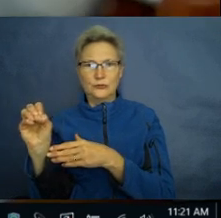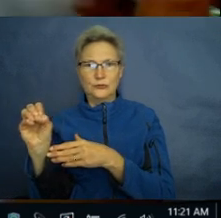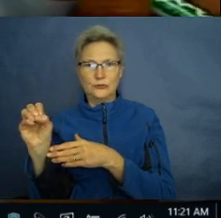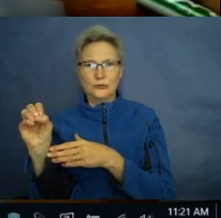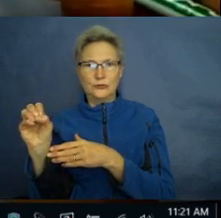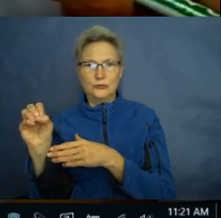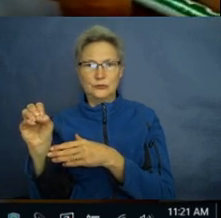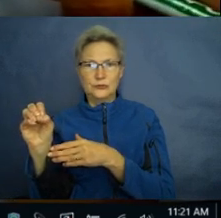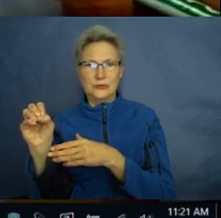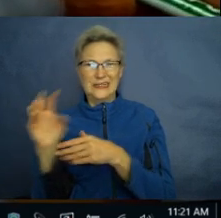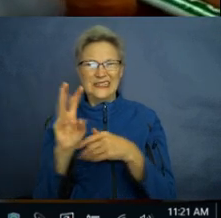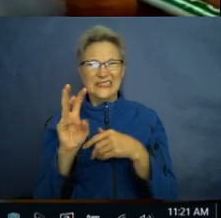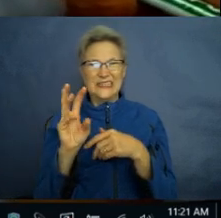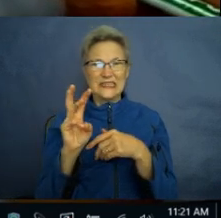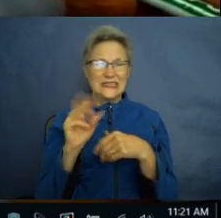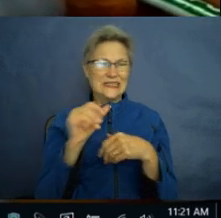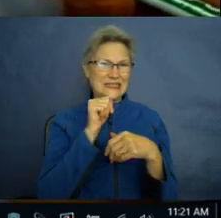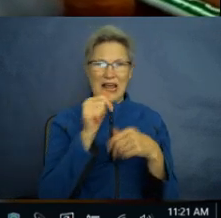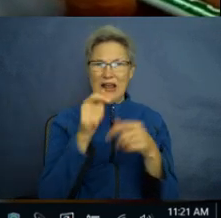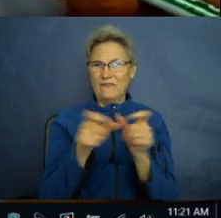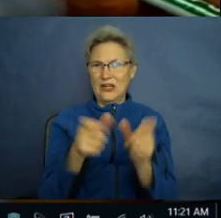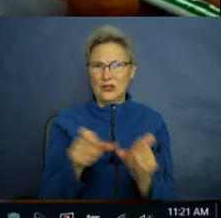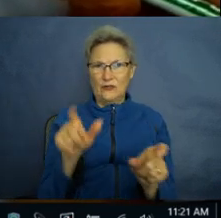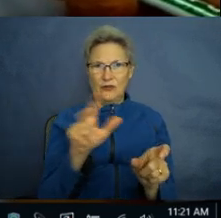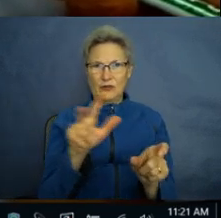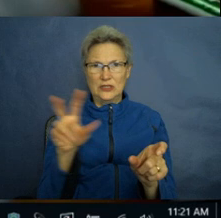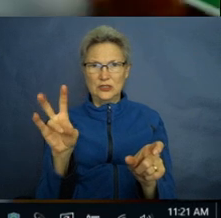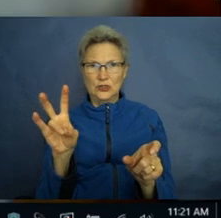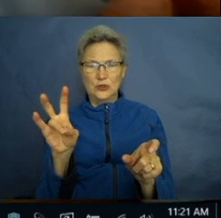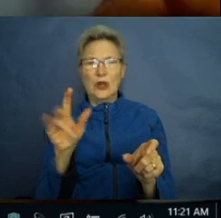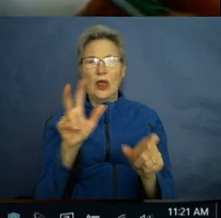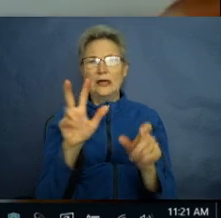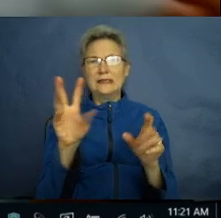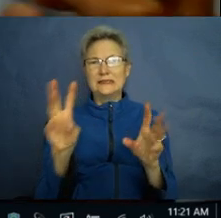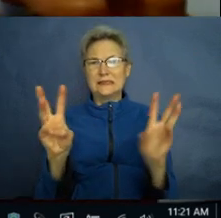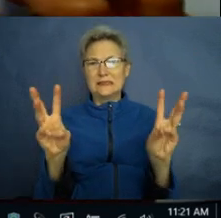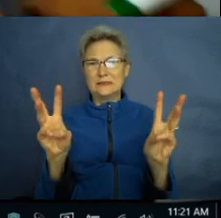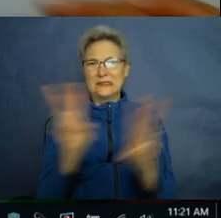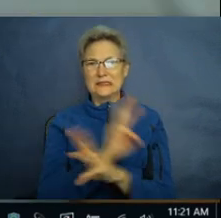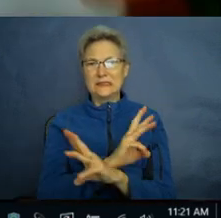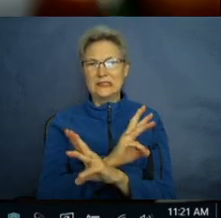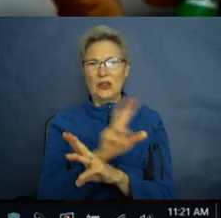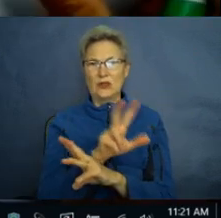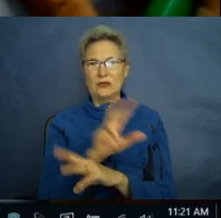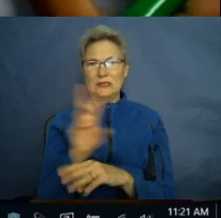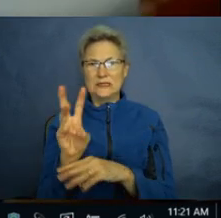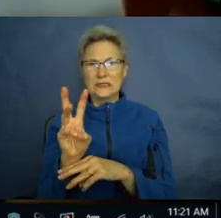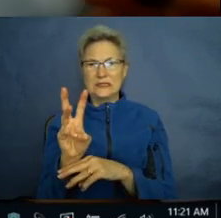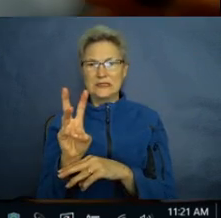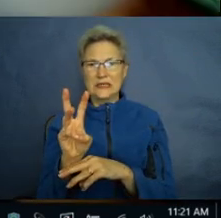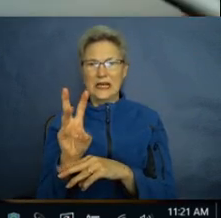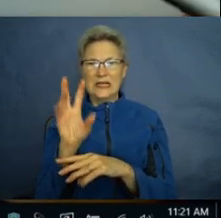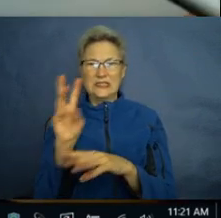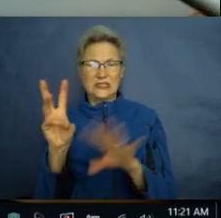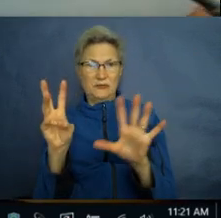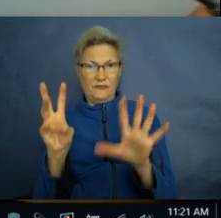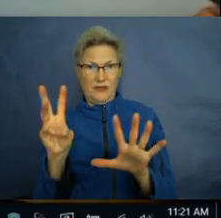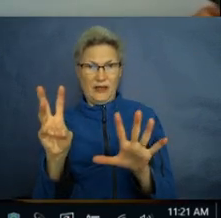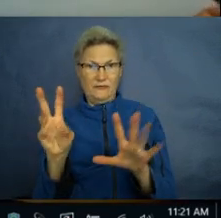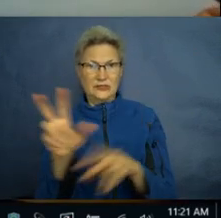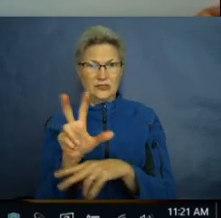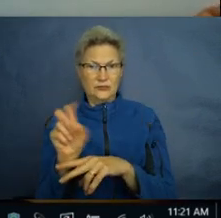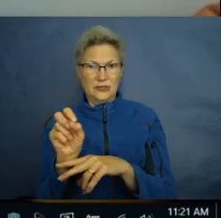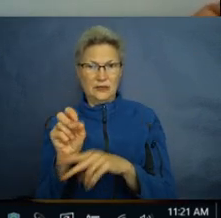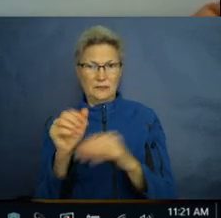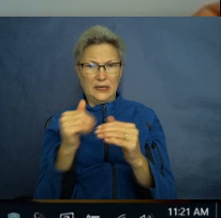0. 6 is not a factor of 32. I know 6 times 6 is 36. So my next